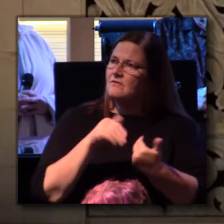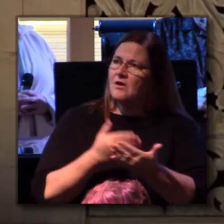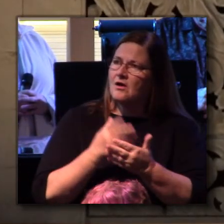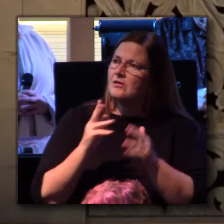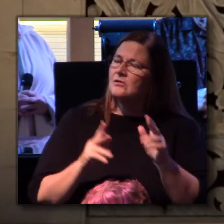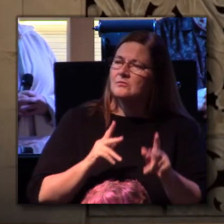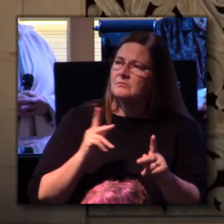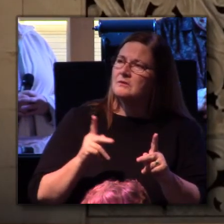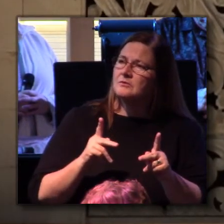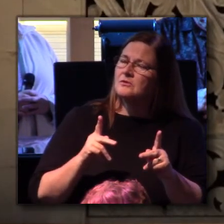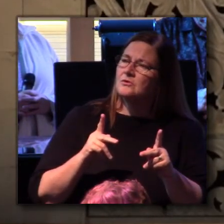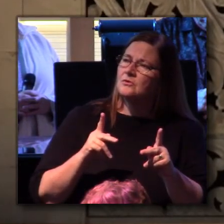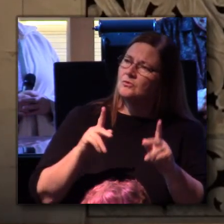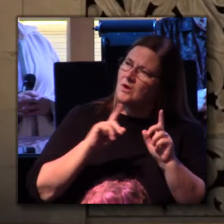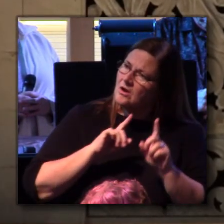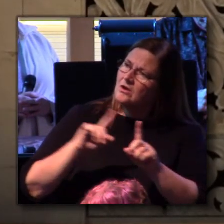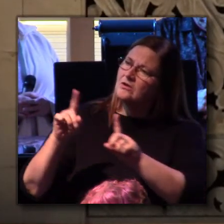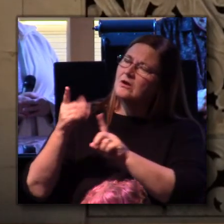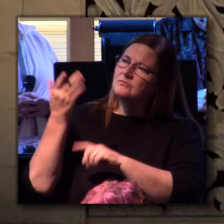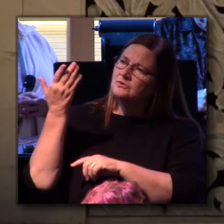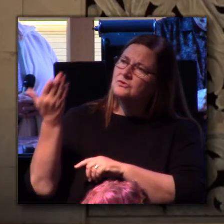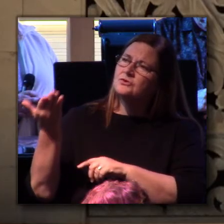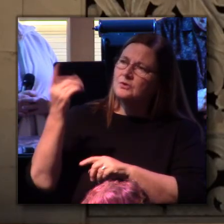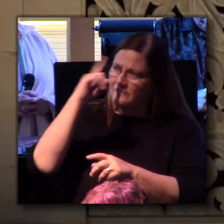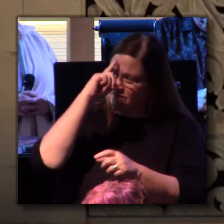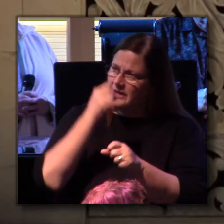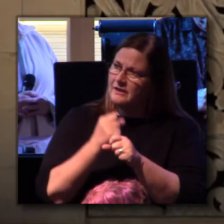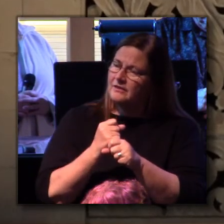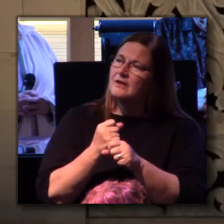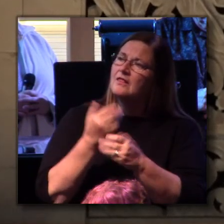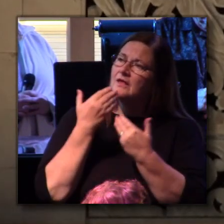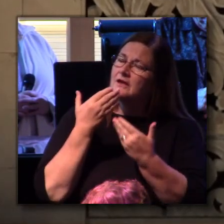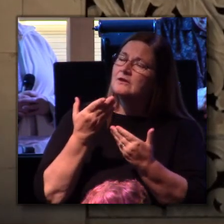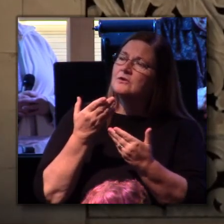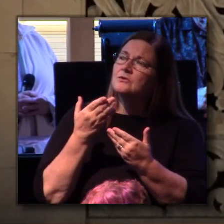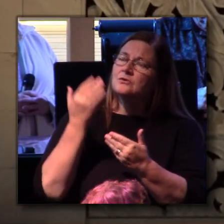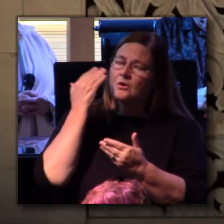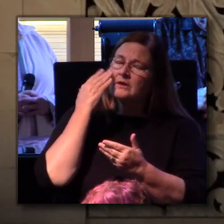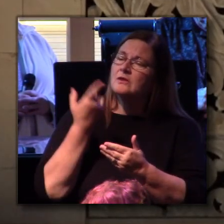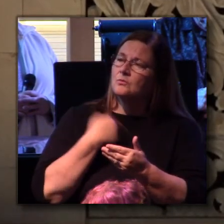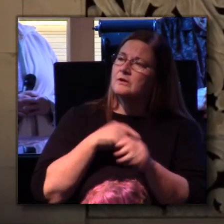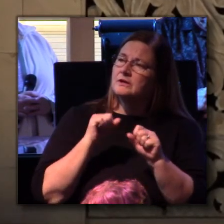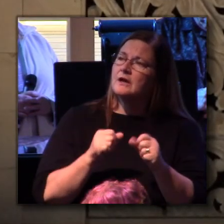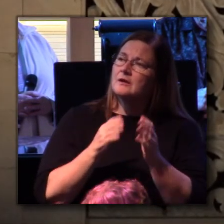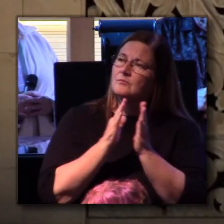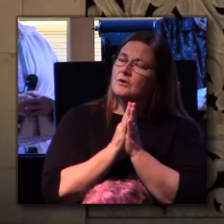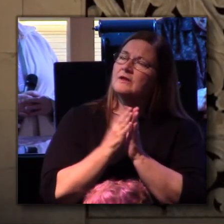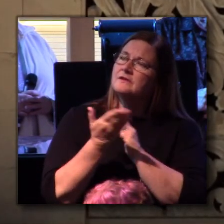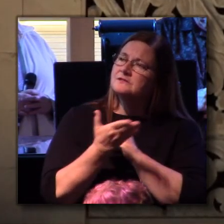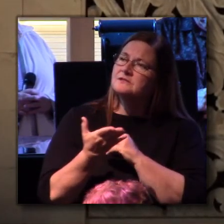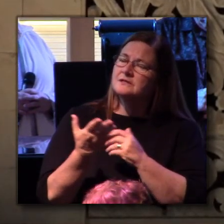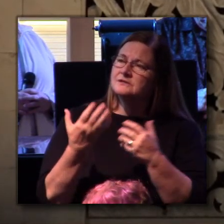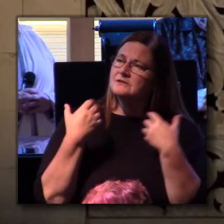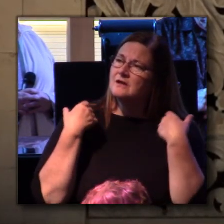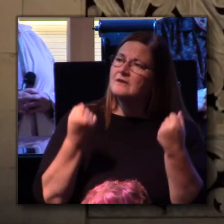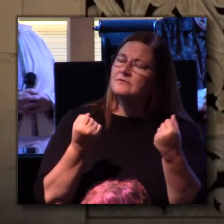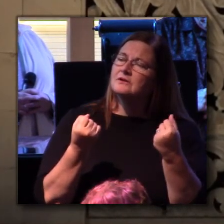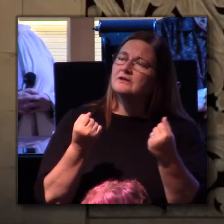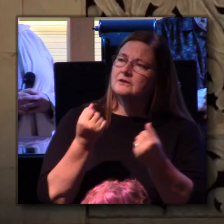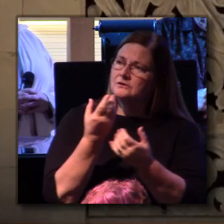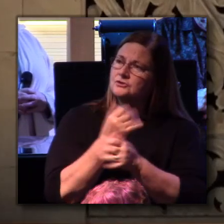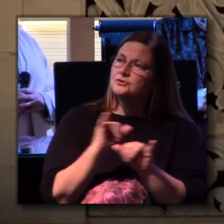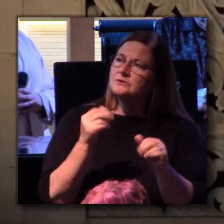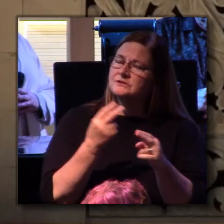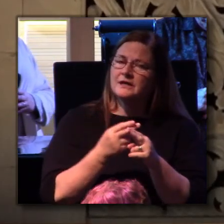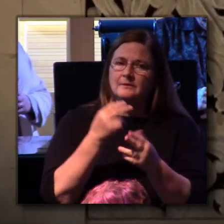in faith. So we thank you that we can pray these things, knowing it's your will. So we pray them confidently in Yeshua's name. Amen.